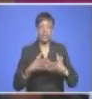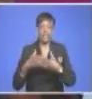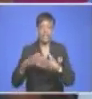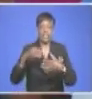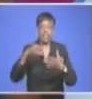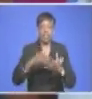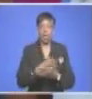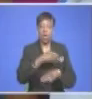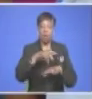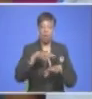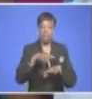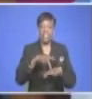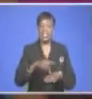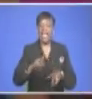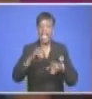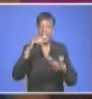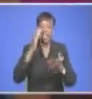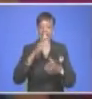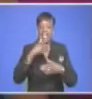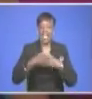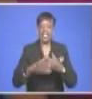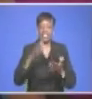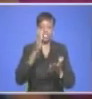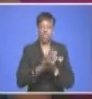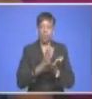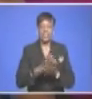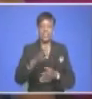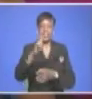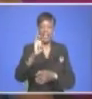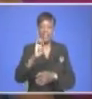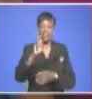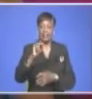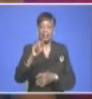next stop is Angleston. From Mason's Edition, I'm Siaska Adderley for ZNS Network News.